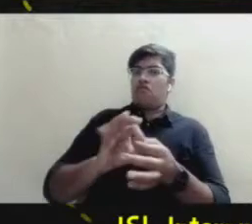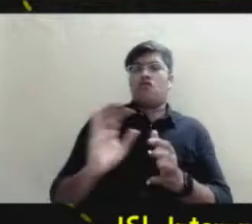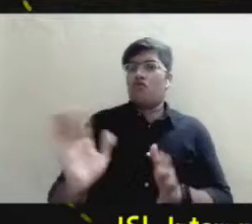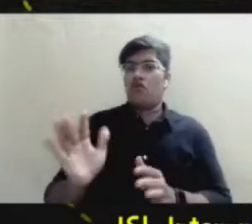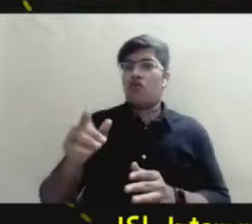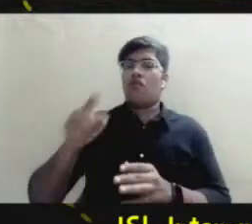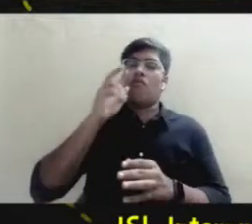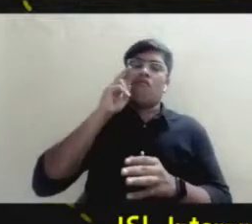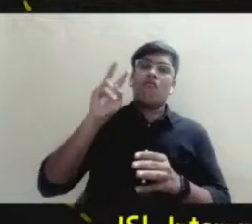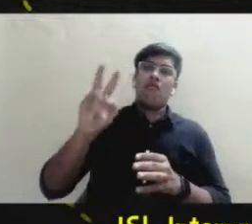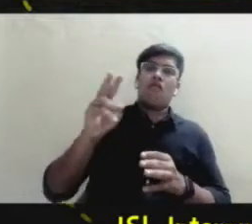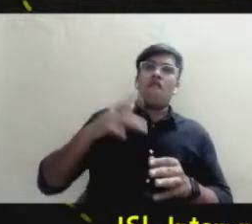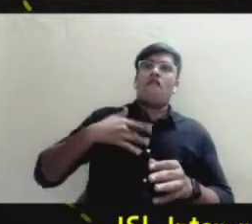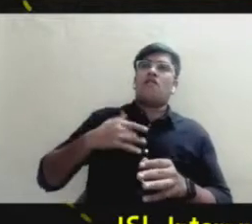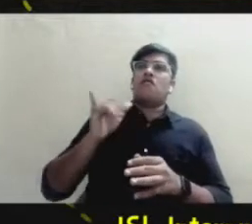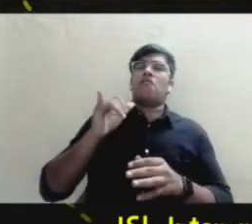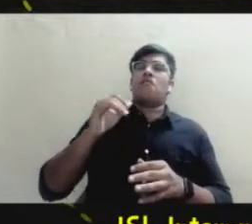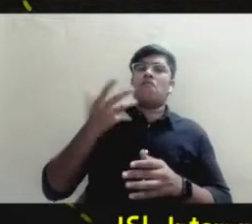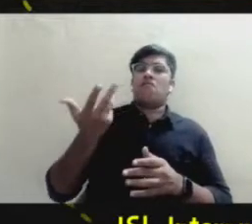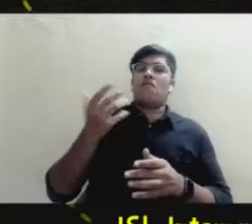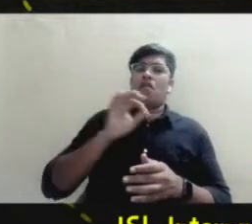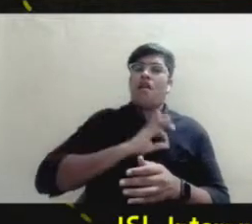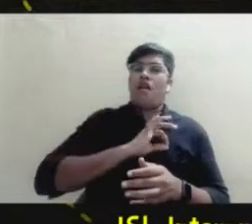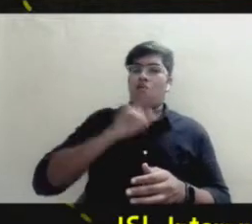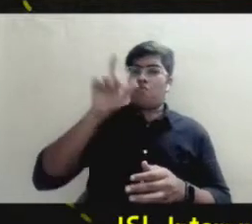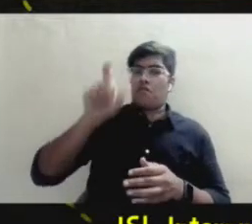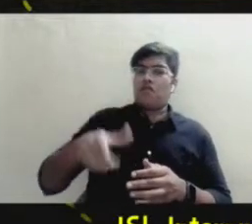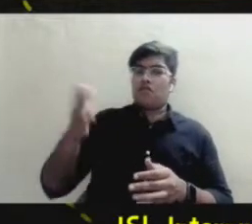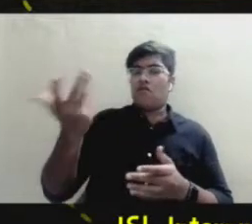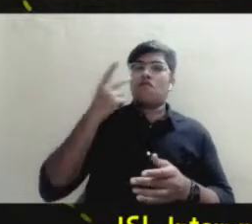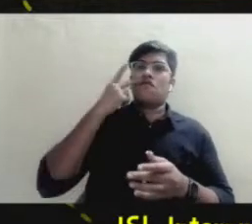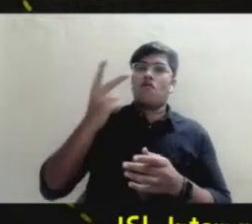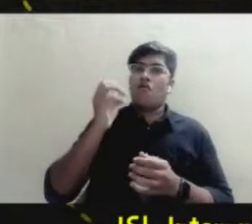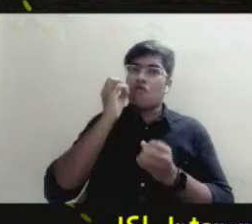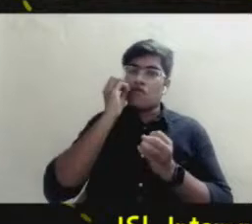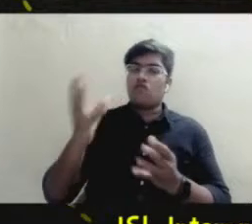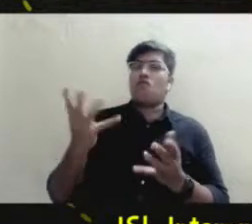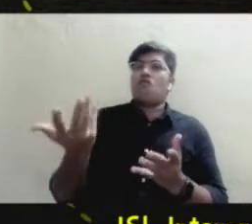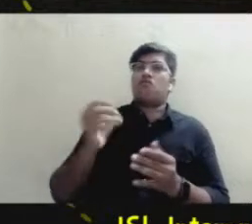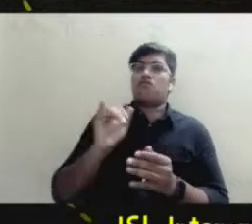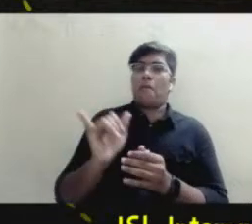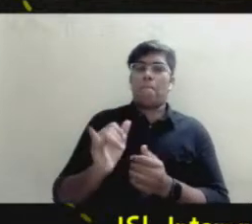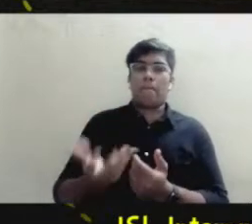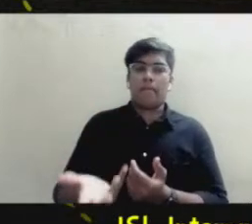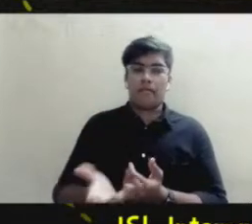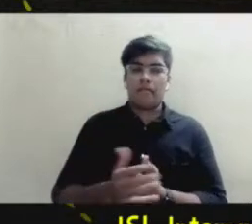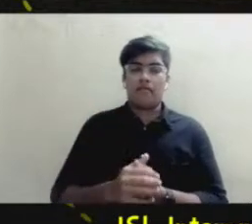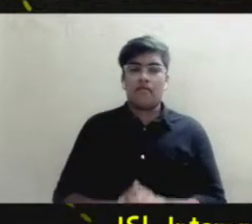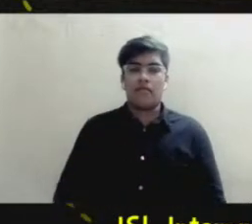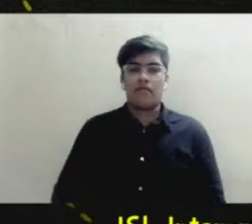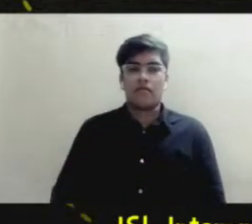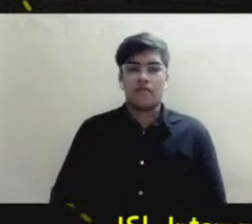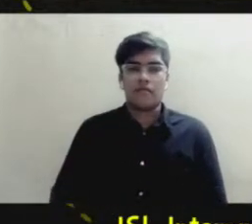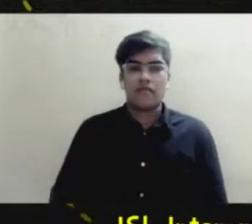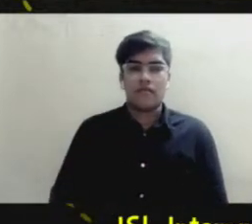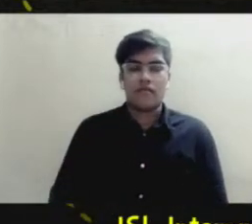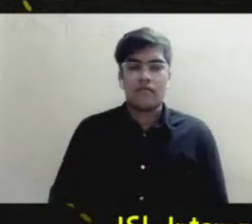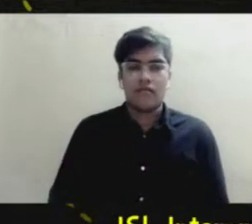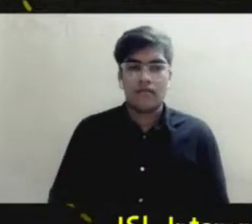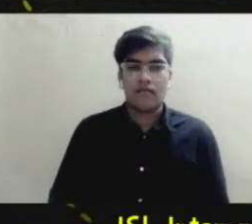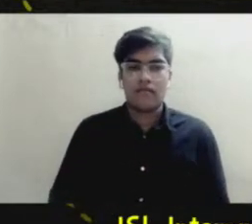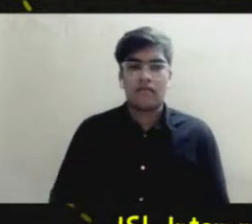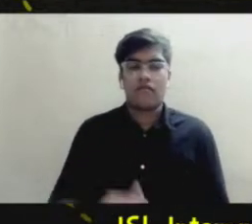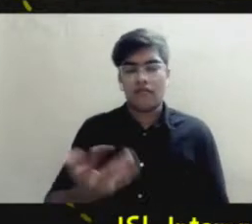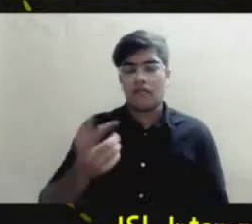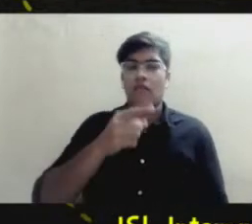and admiration. Sense of wonder, almost a sense of wonder, right? Yeah. Yeah, and the sense that there is